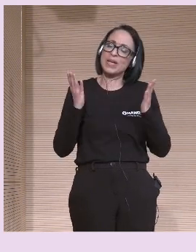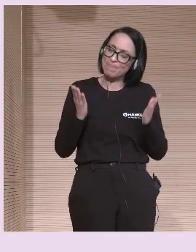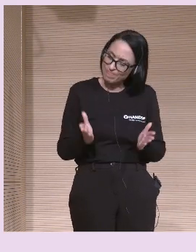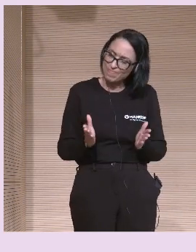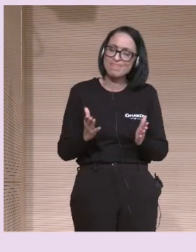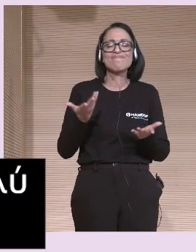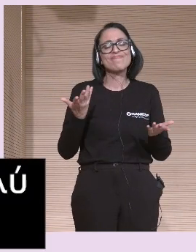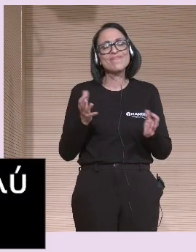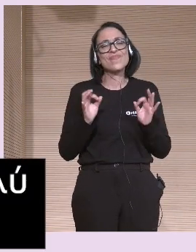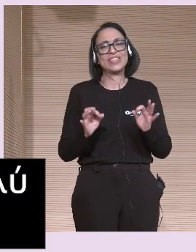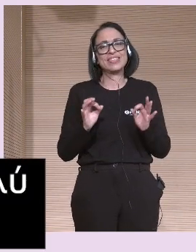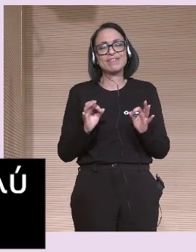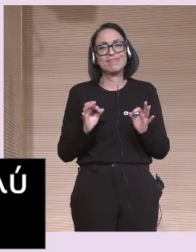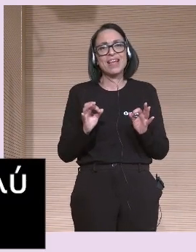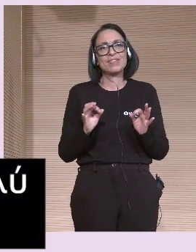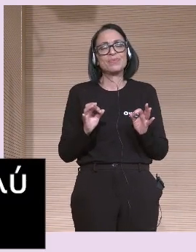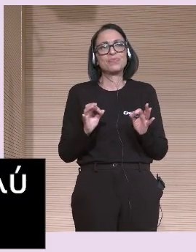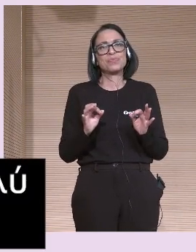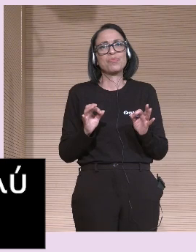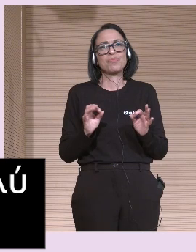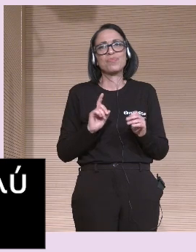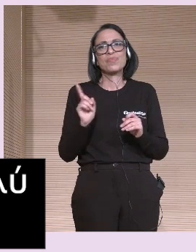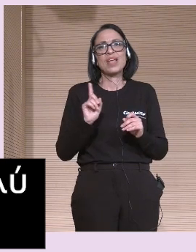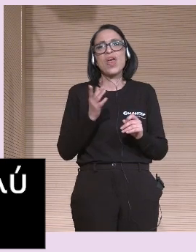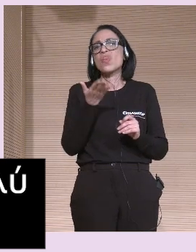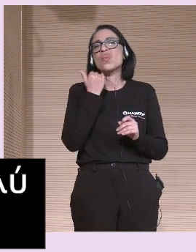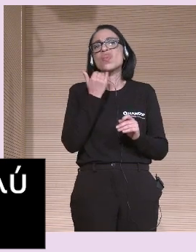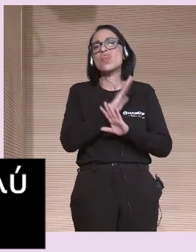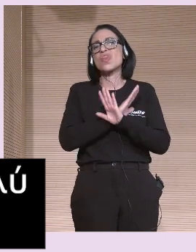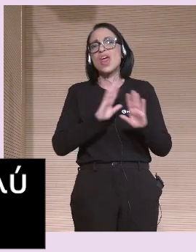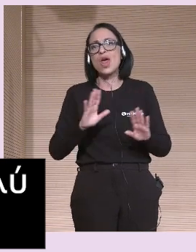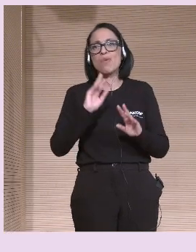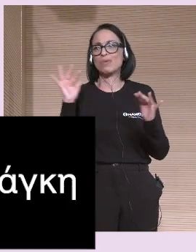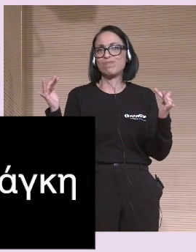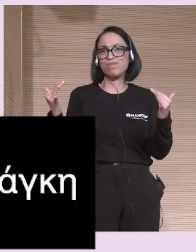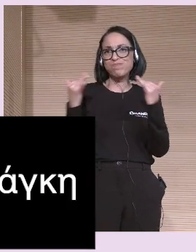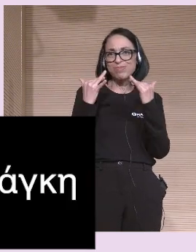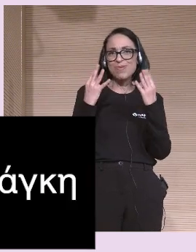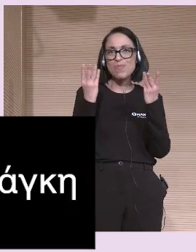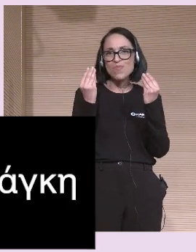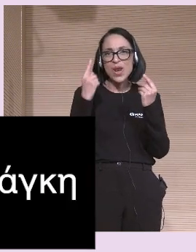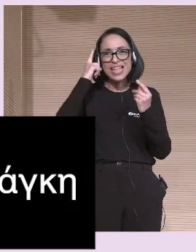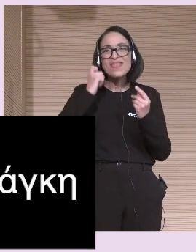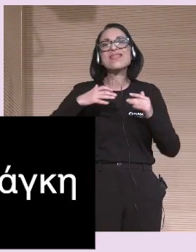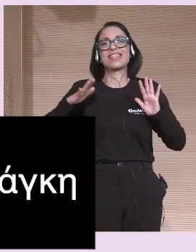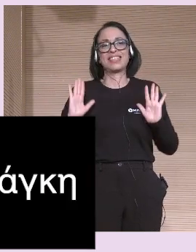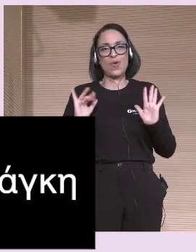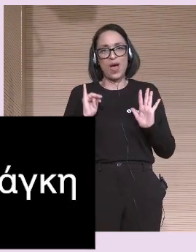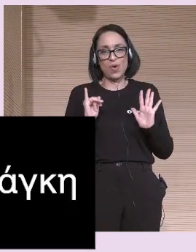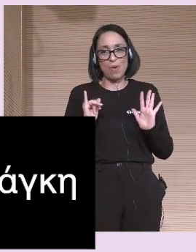people's attention. That is I think, watch this space. It's going to become much more of an issue for us. But I think the anti-immigration rhetoric